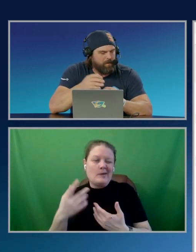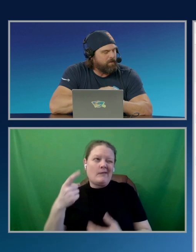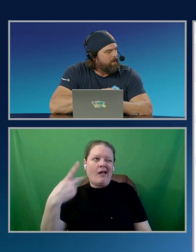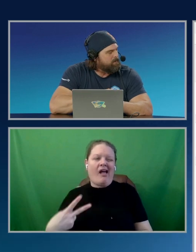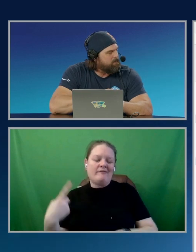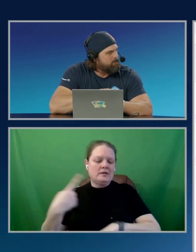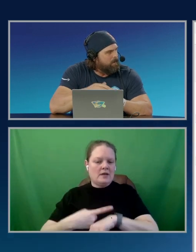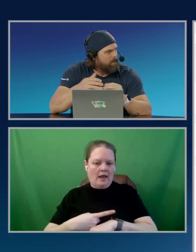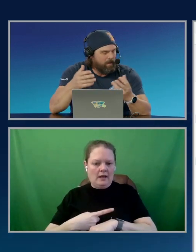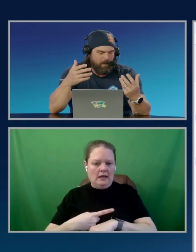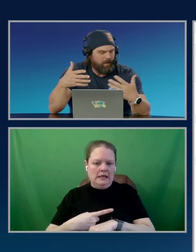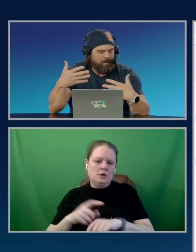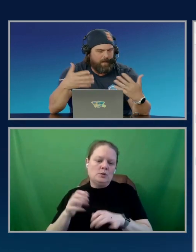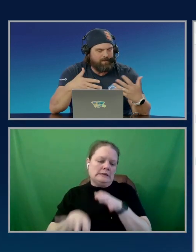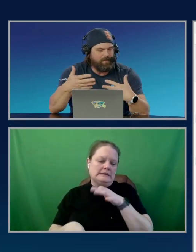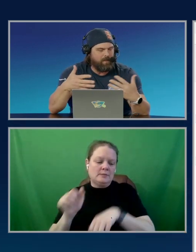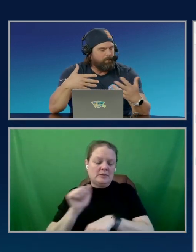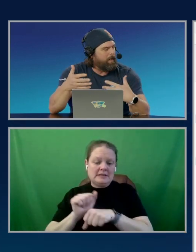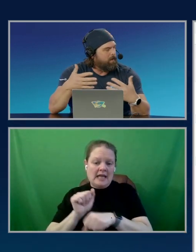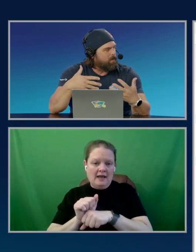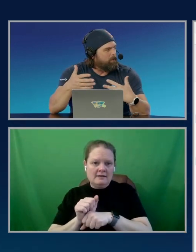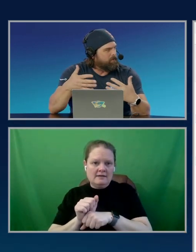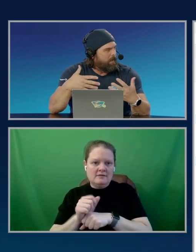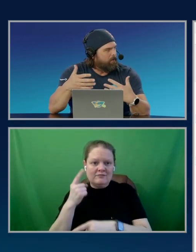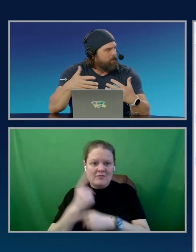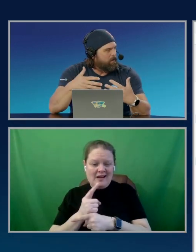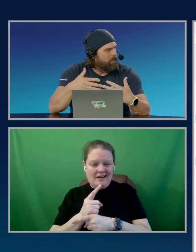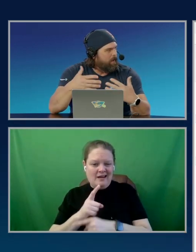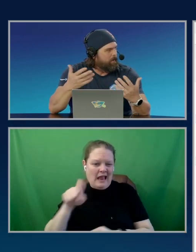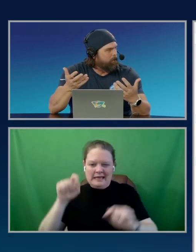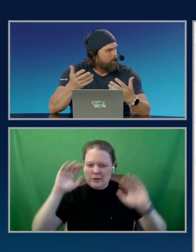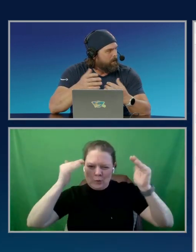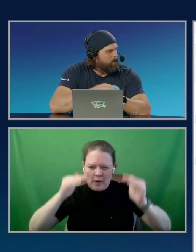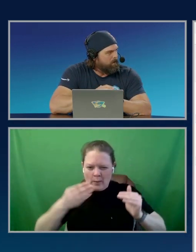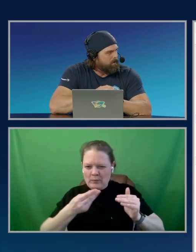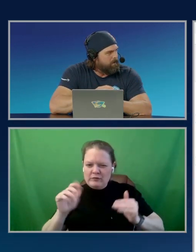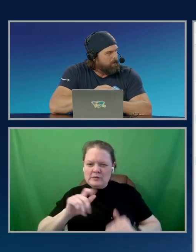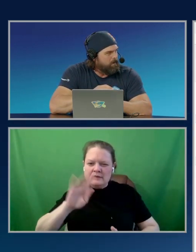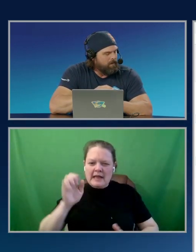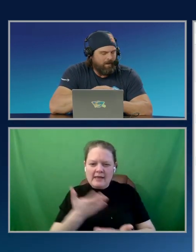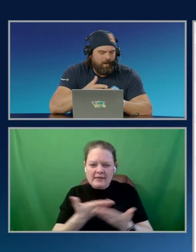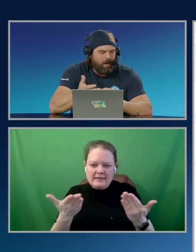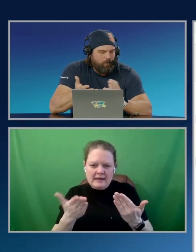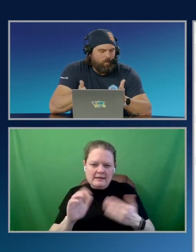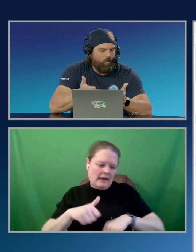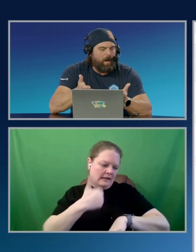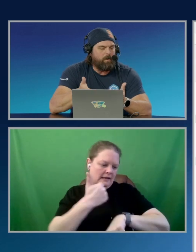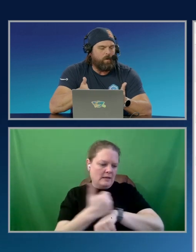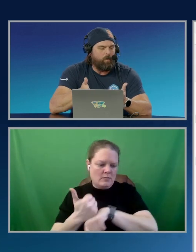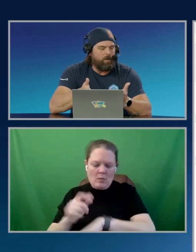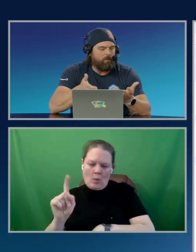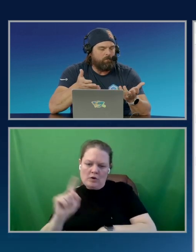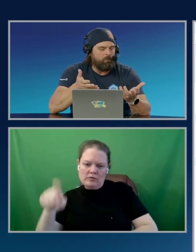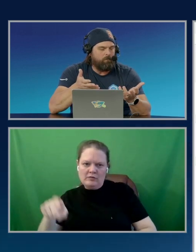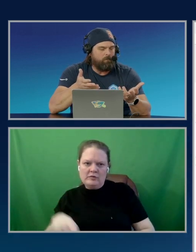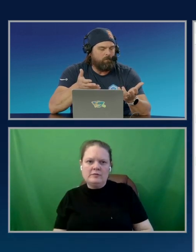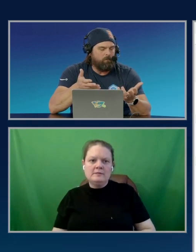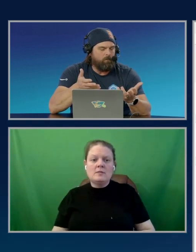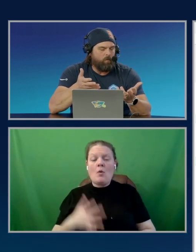very simple task, all right? Like, I just need to compare a couple styling thing and implement it where it needs to be. Why do I want